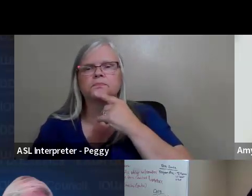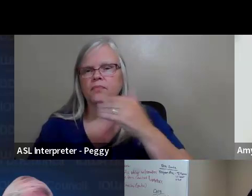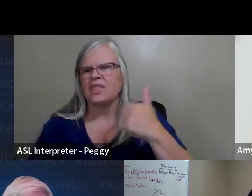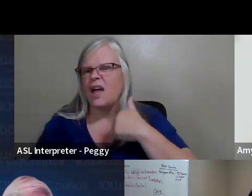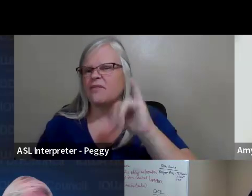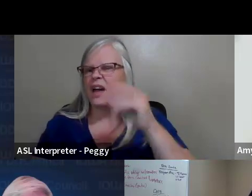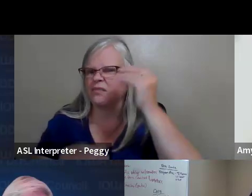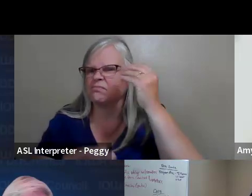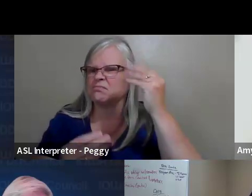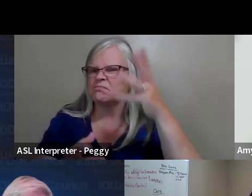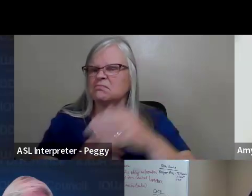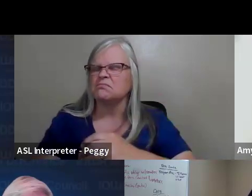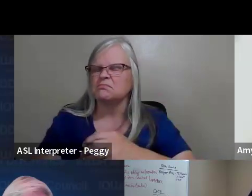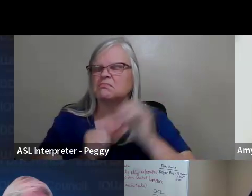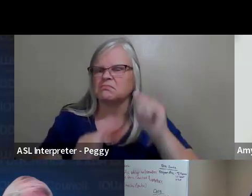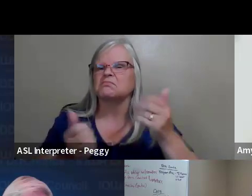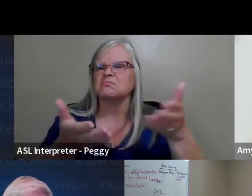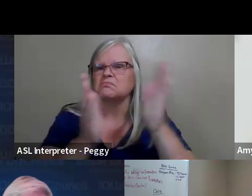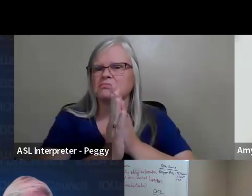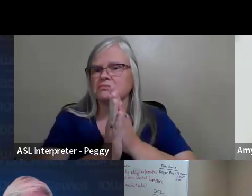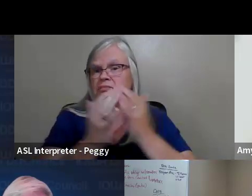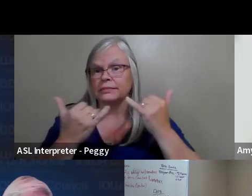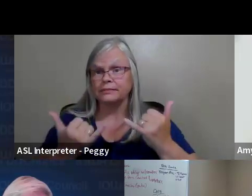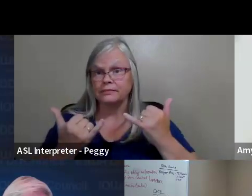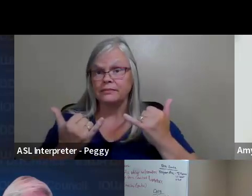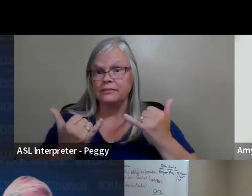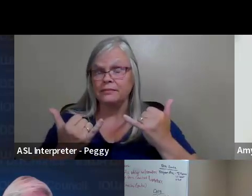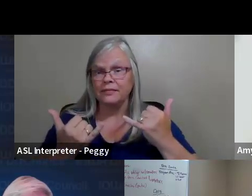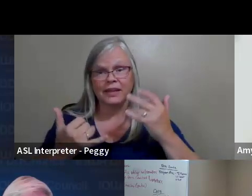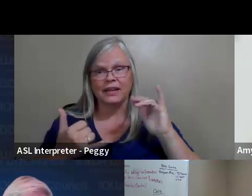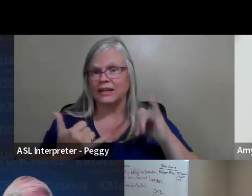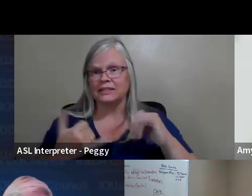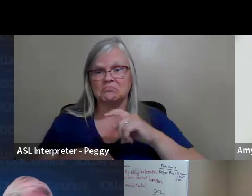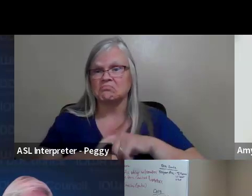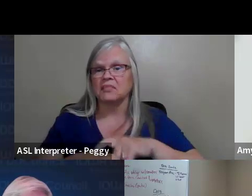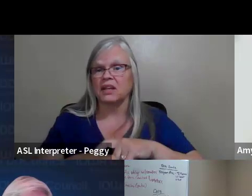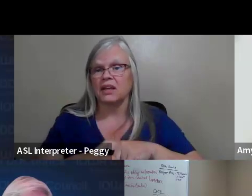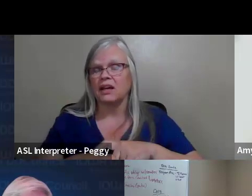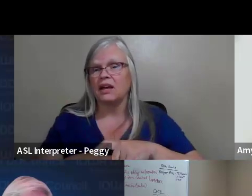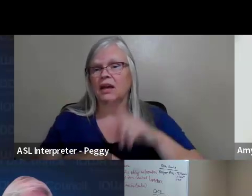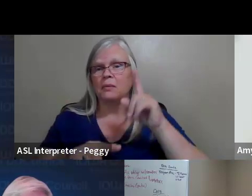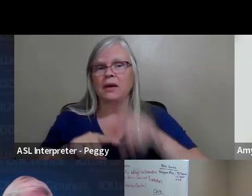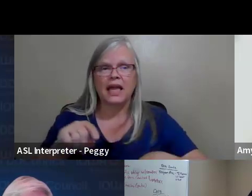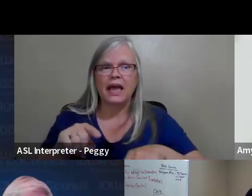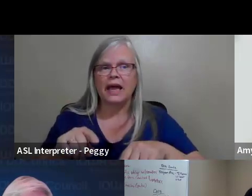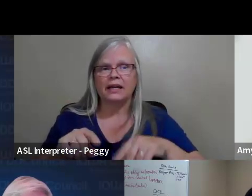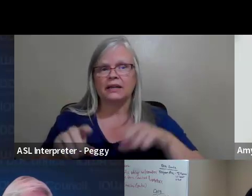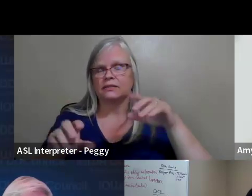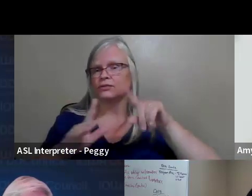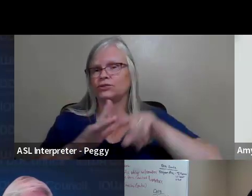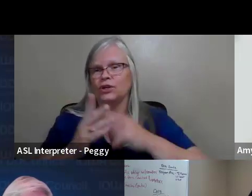Again, you can request ballots now. That period is open. They won't get sent out until October 15th,